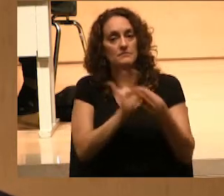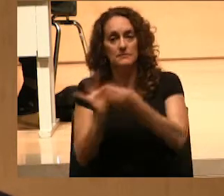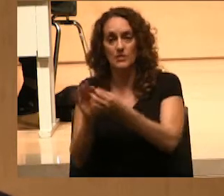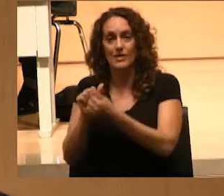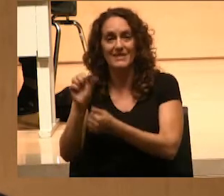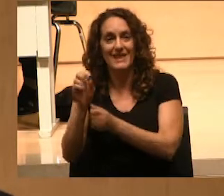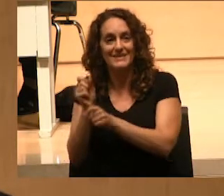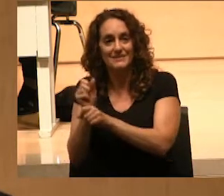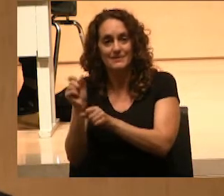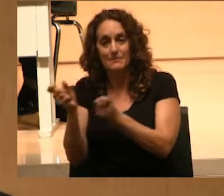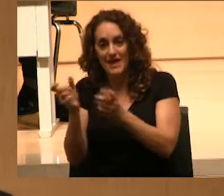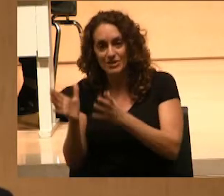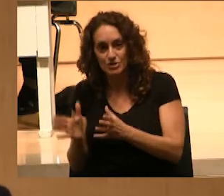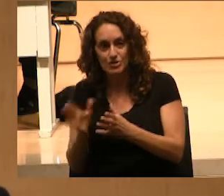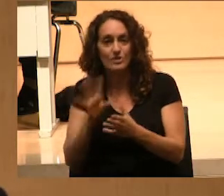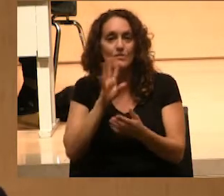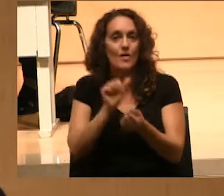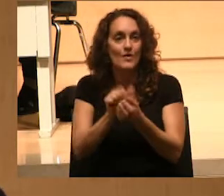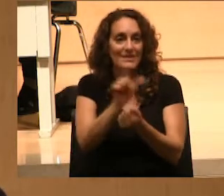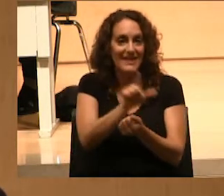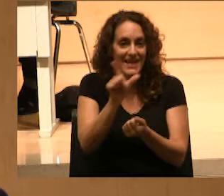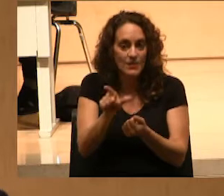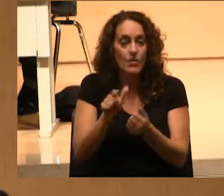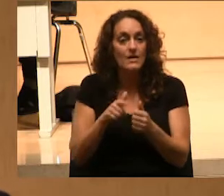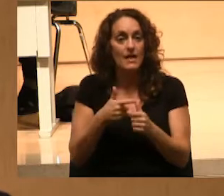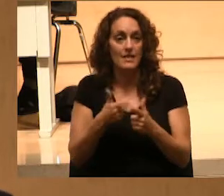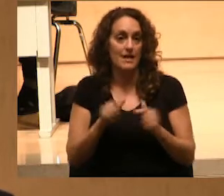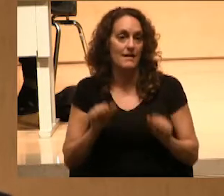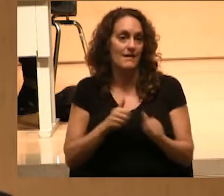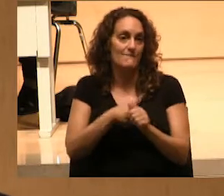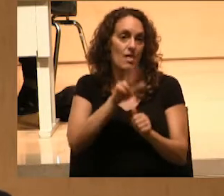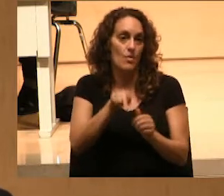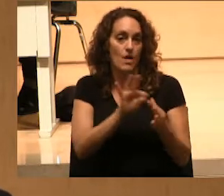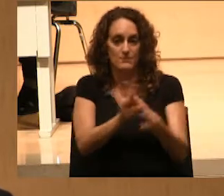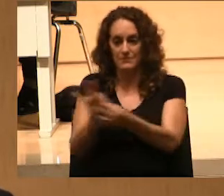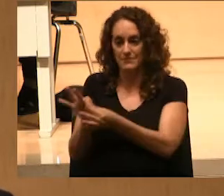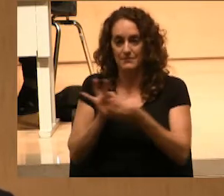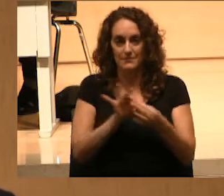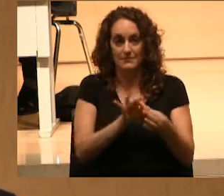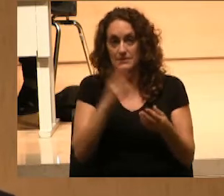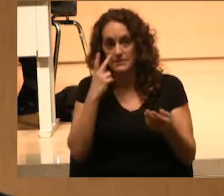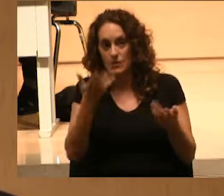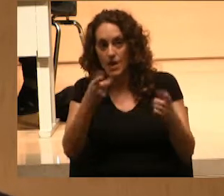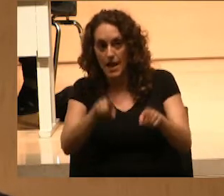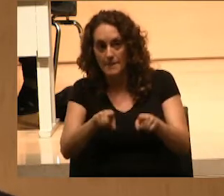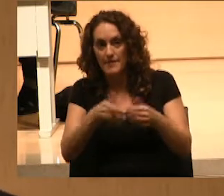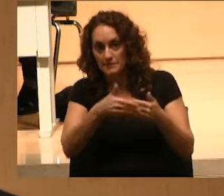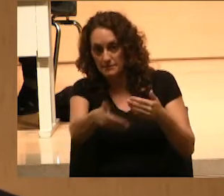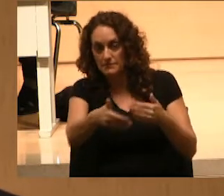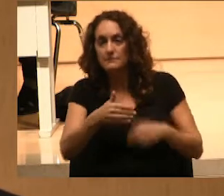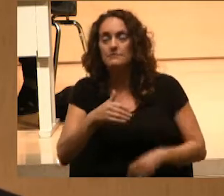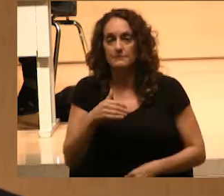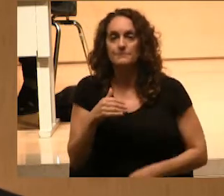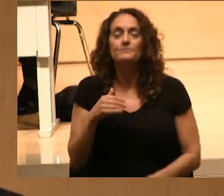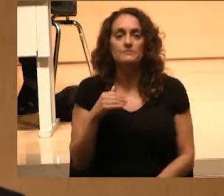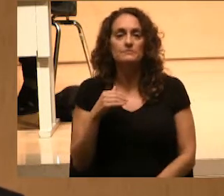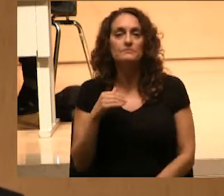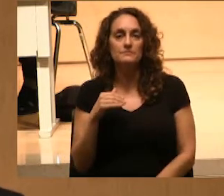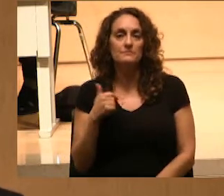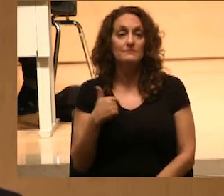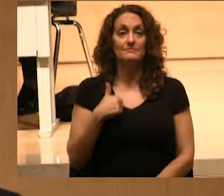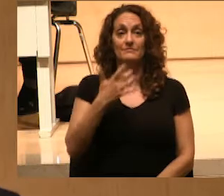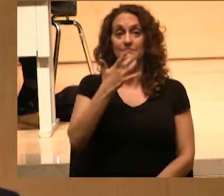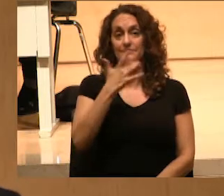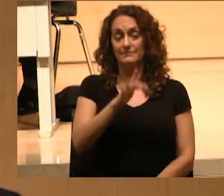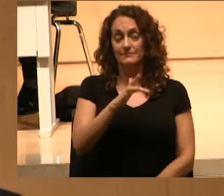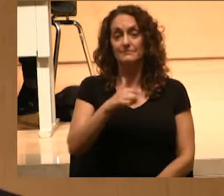talk to the landlord, and then have the ability to follow up to see what happened. But I'm